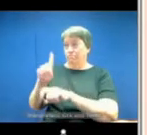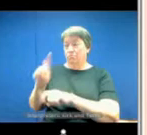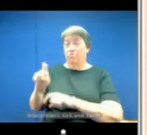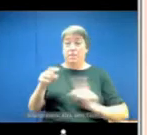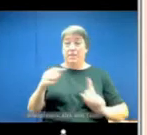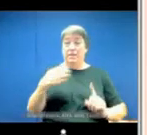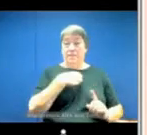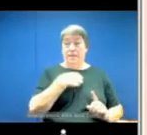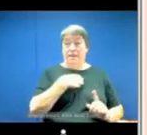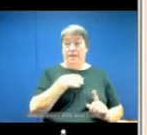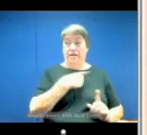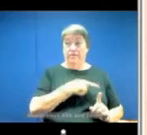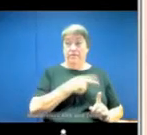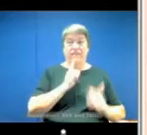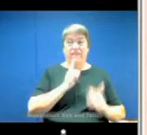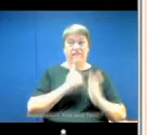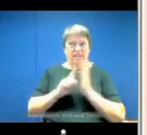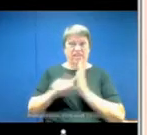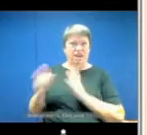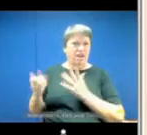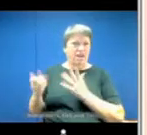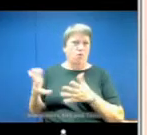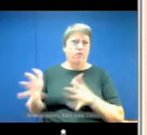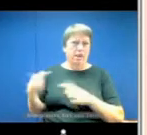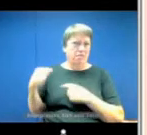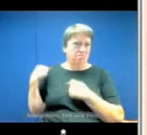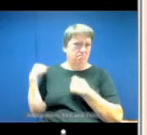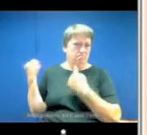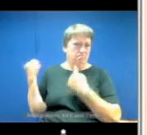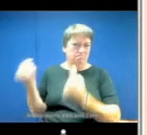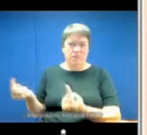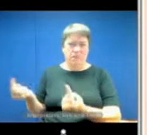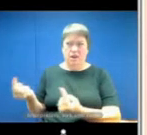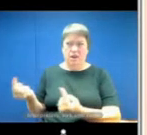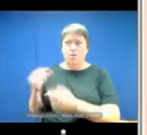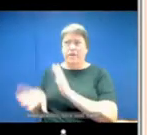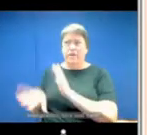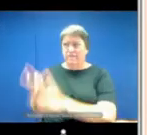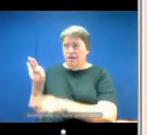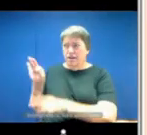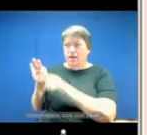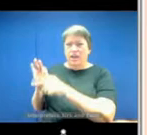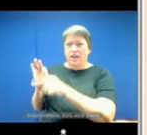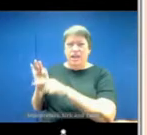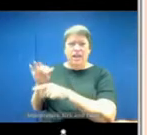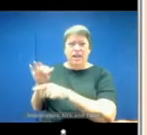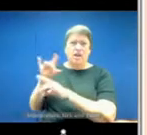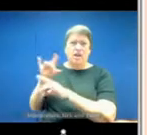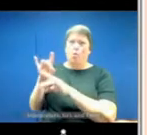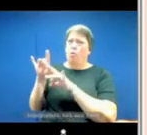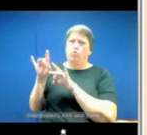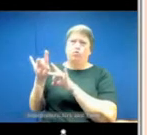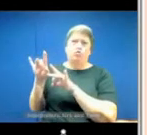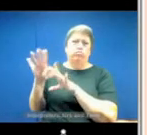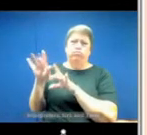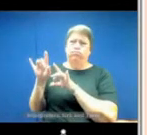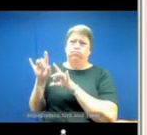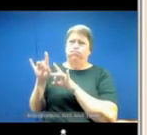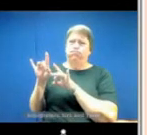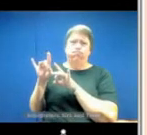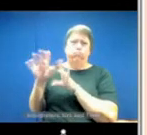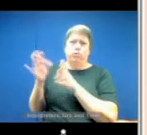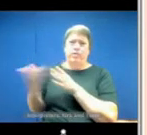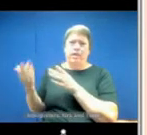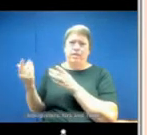had investigated him, that he had terrible, terrible things in his background. And we spent